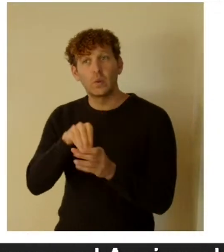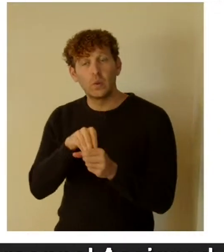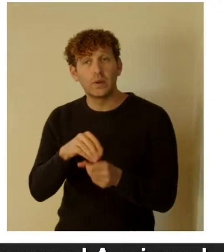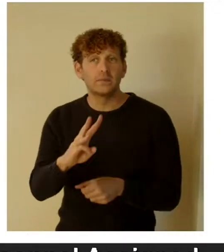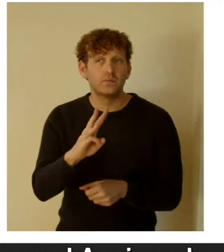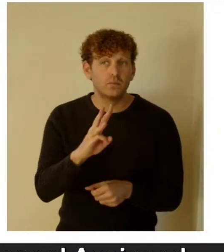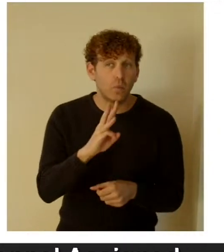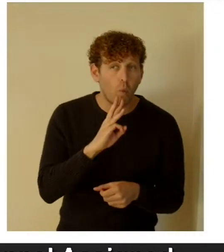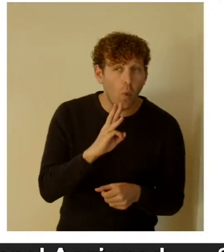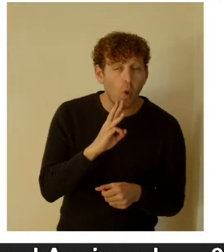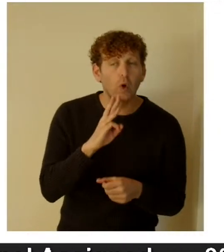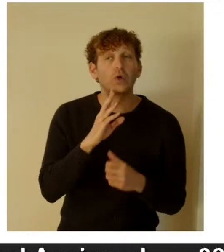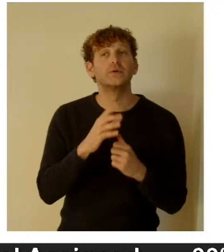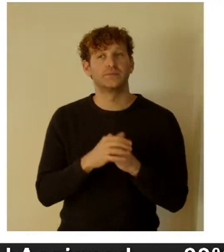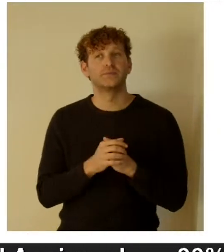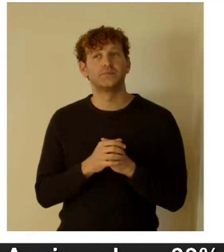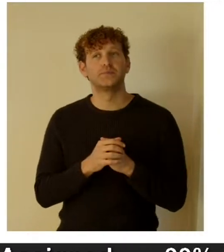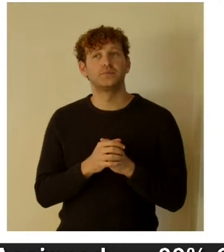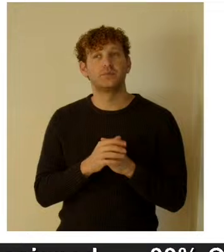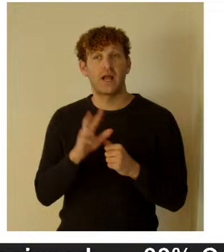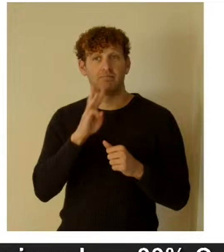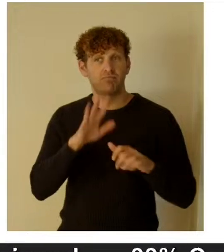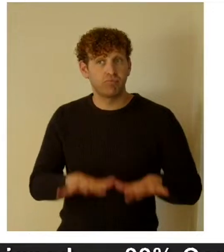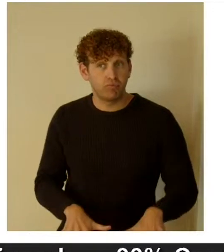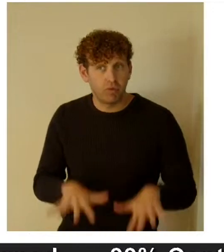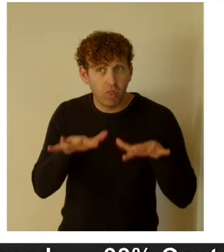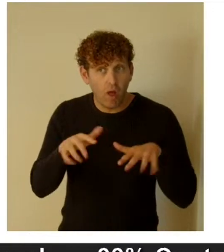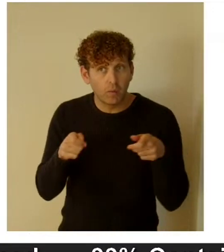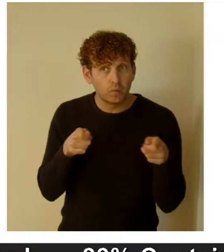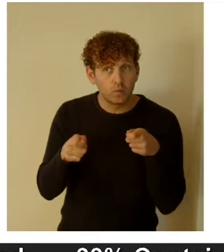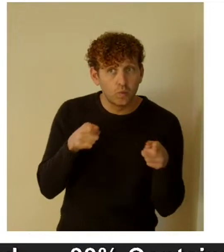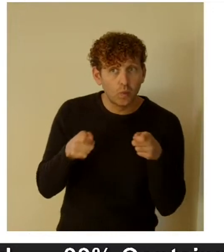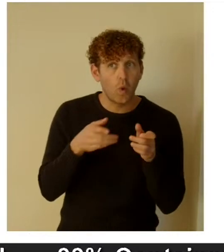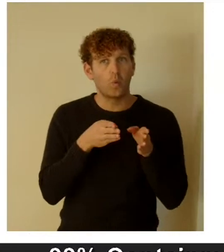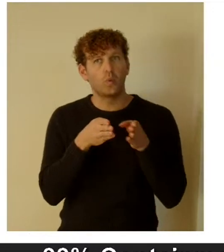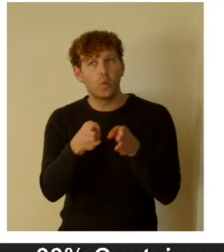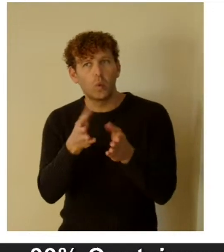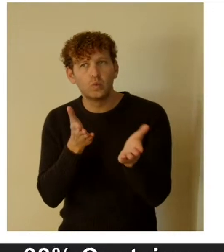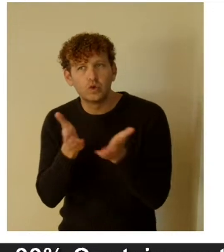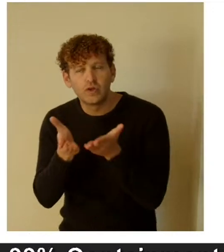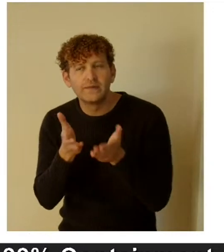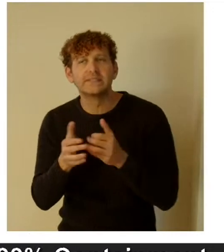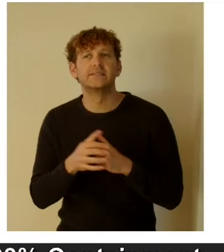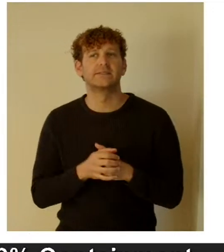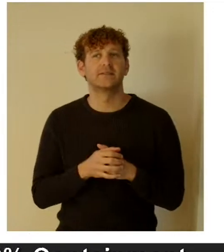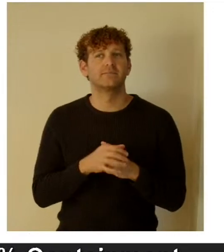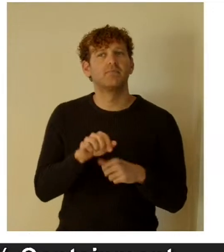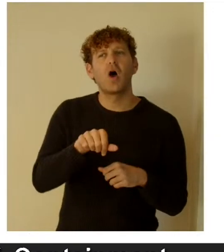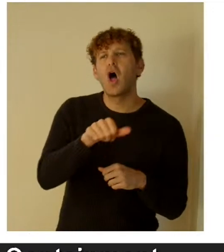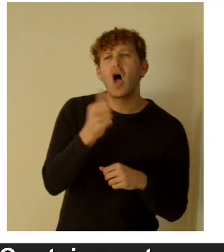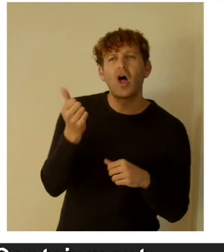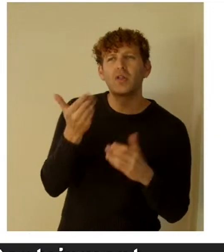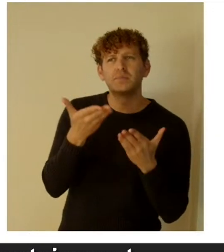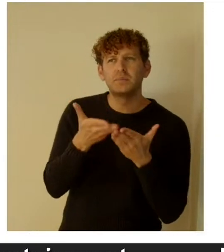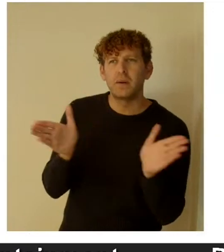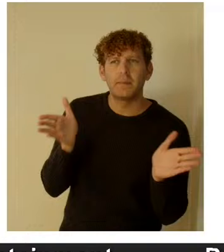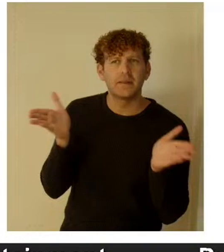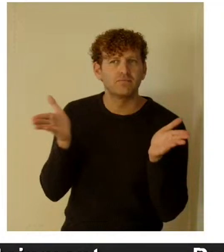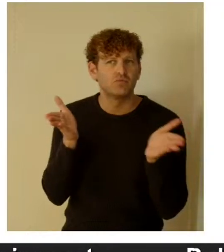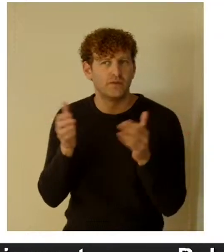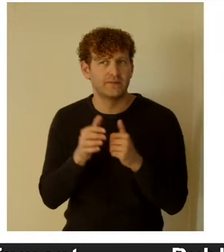extent, flood control, road services, solid waste, and other public works services throughout the